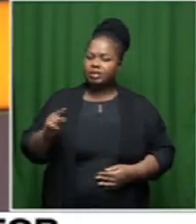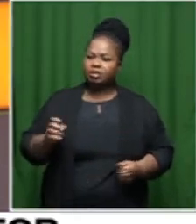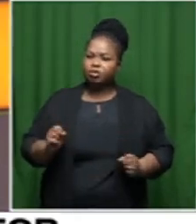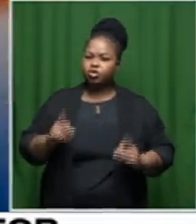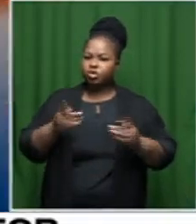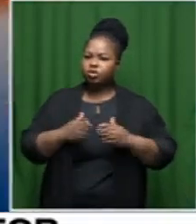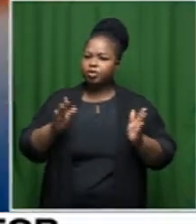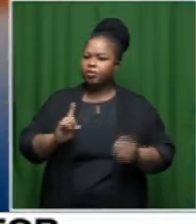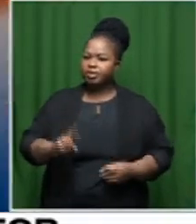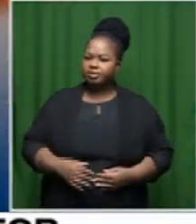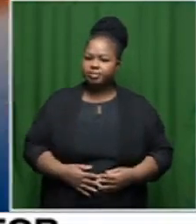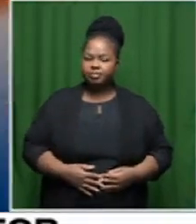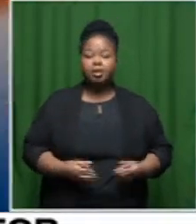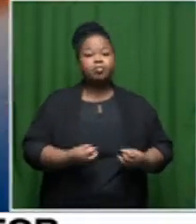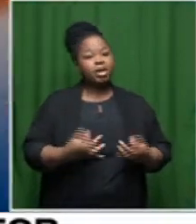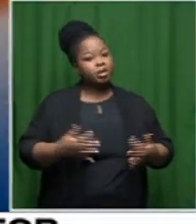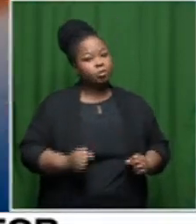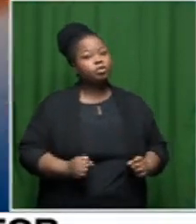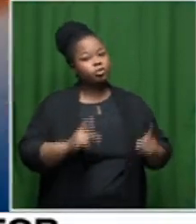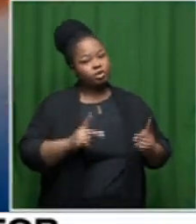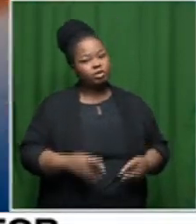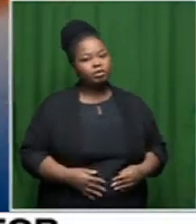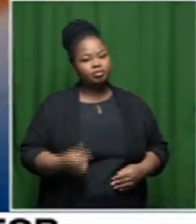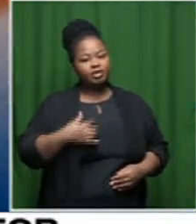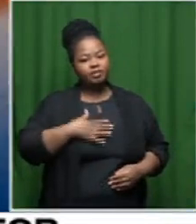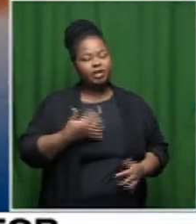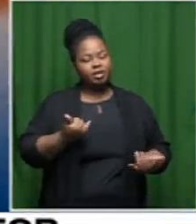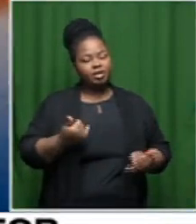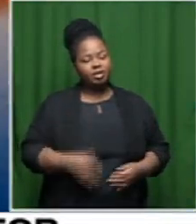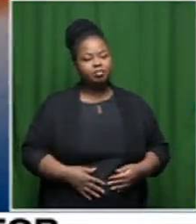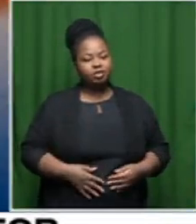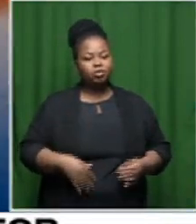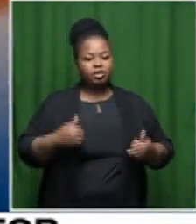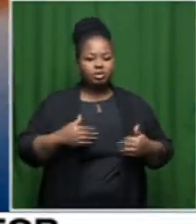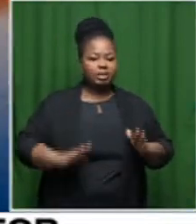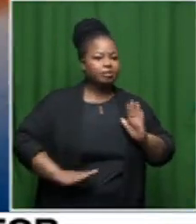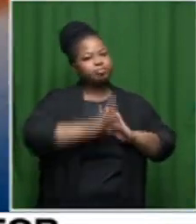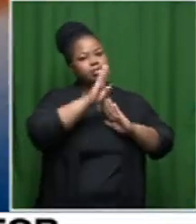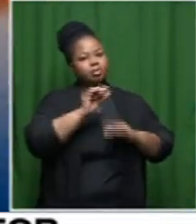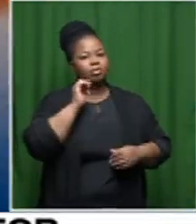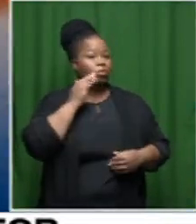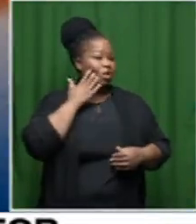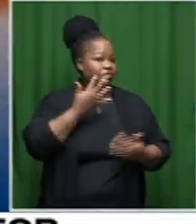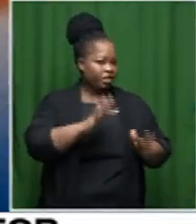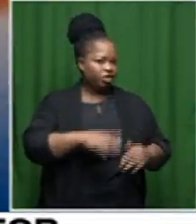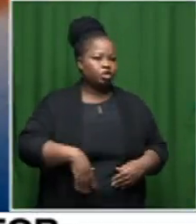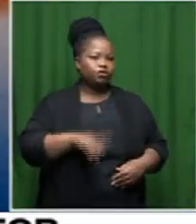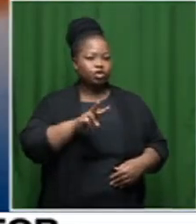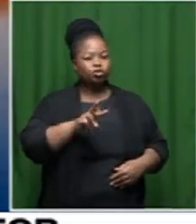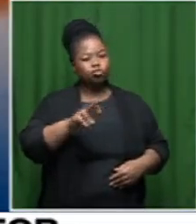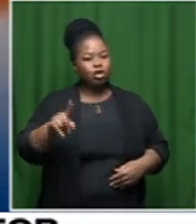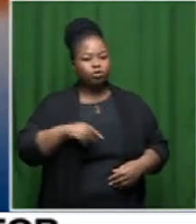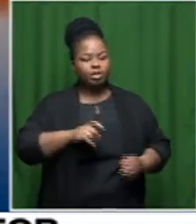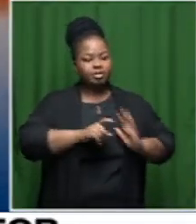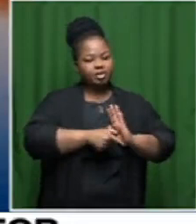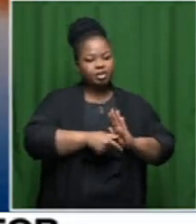open for you? A lot of doors. I feel like my career skyrocketed after that because, I designed